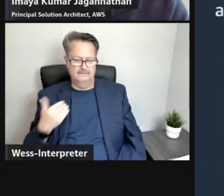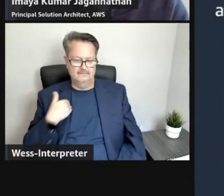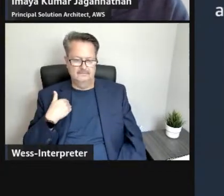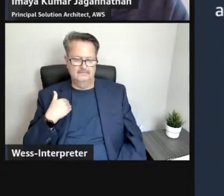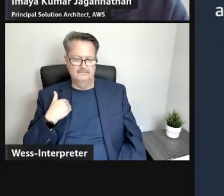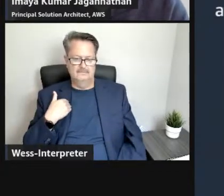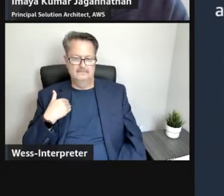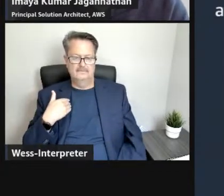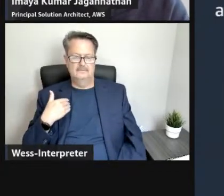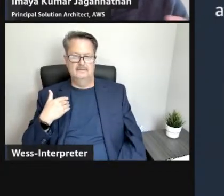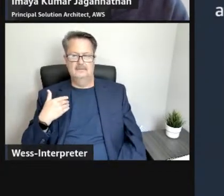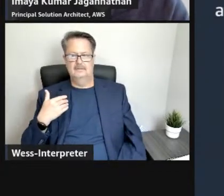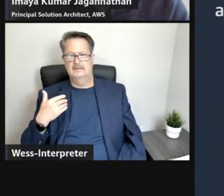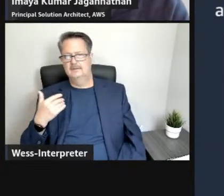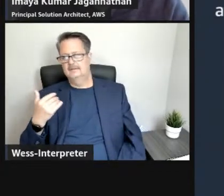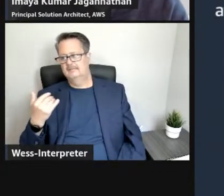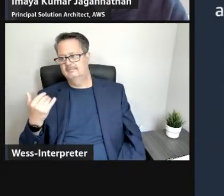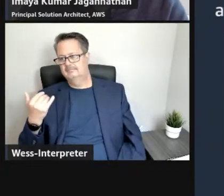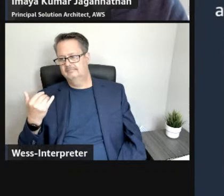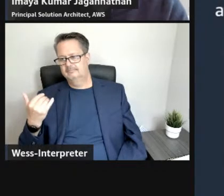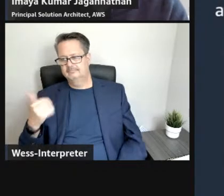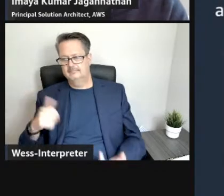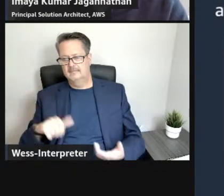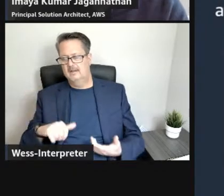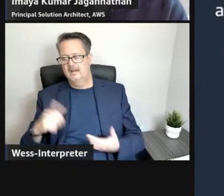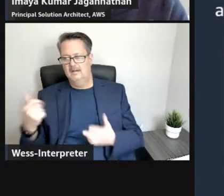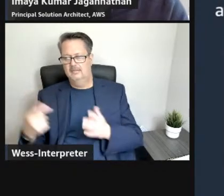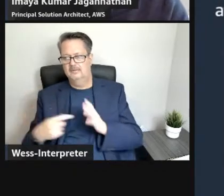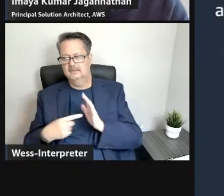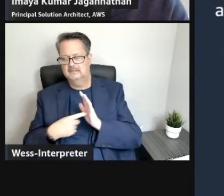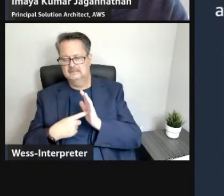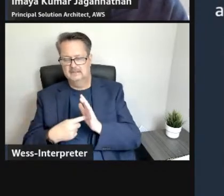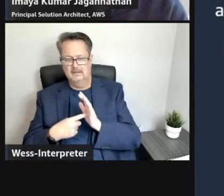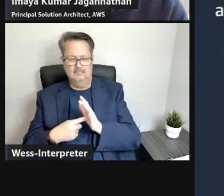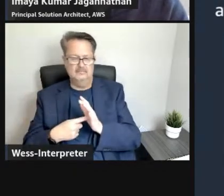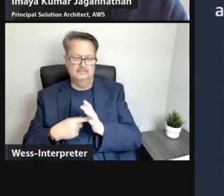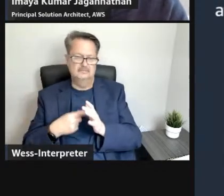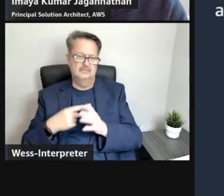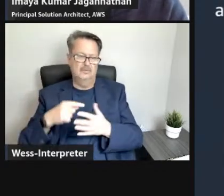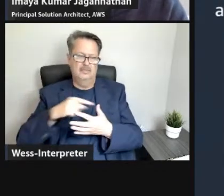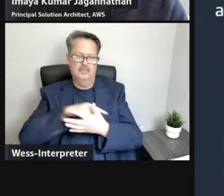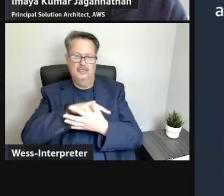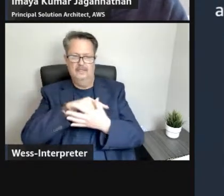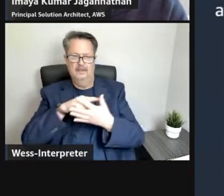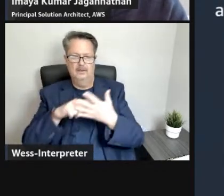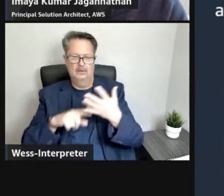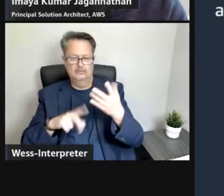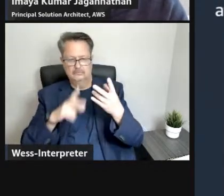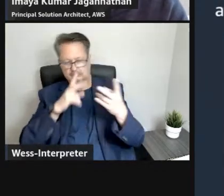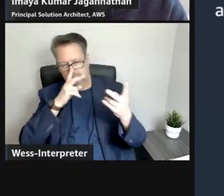is any out of order samples that are not being processed, and so on. All those details can be observed in the